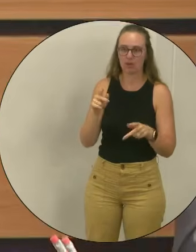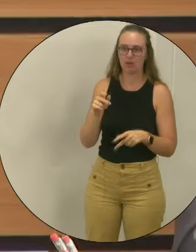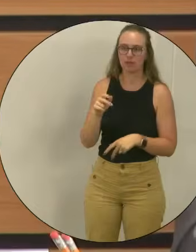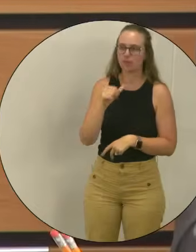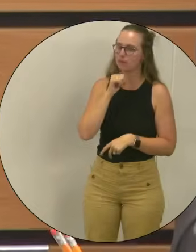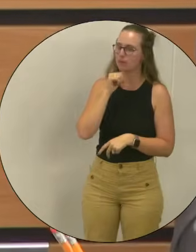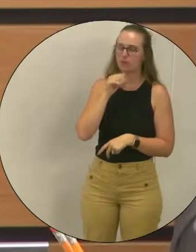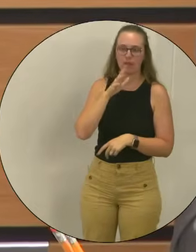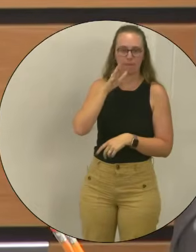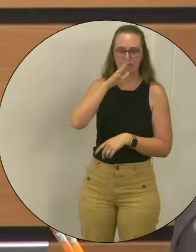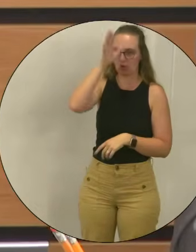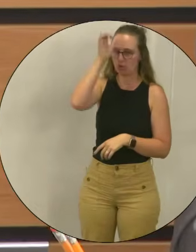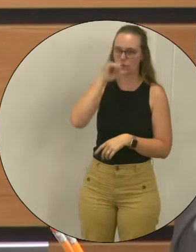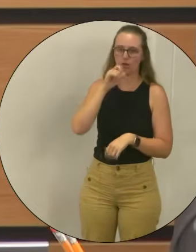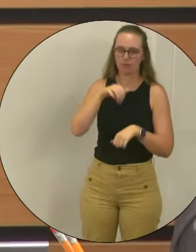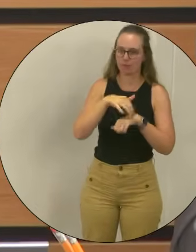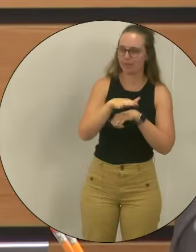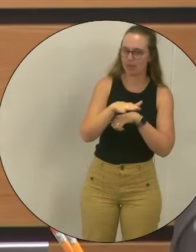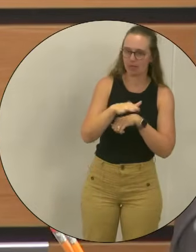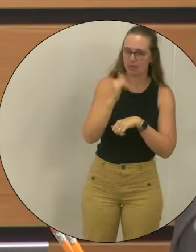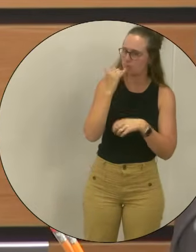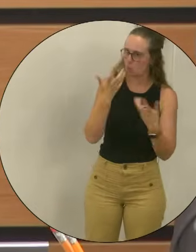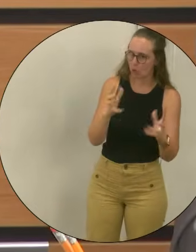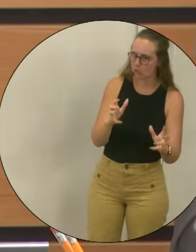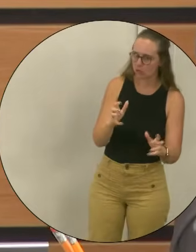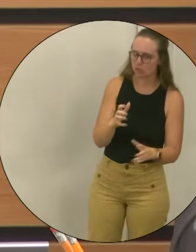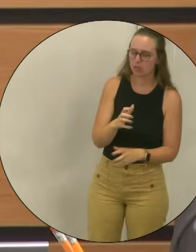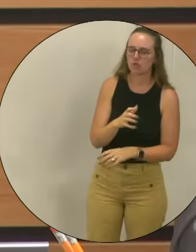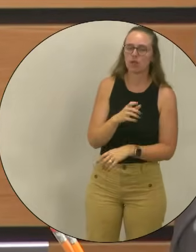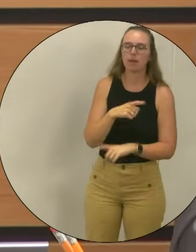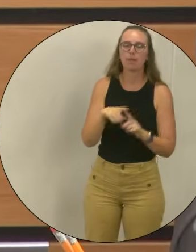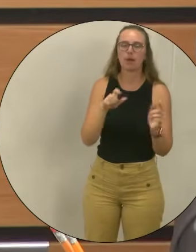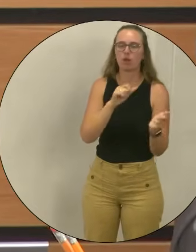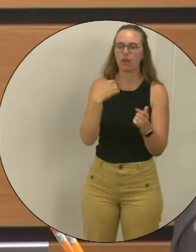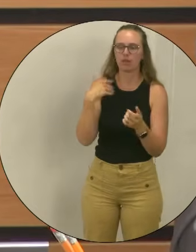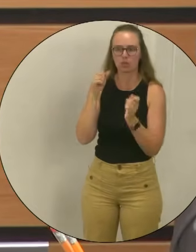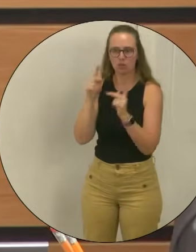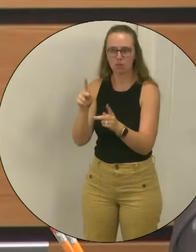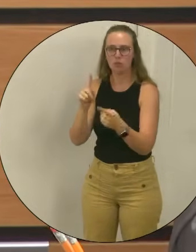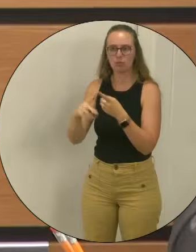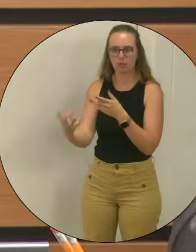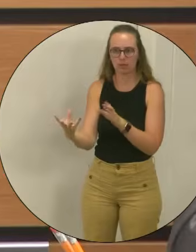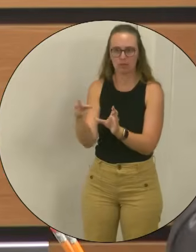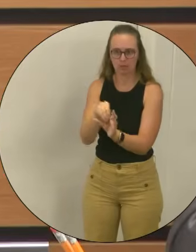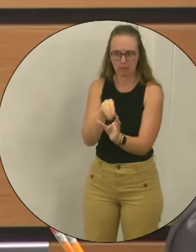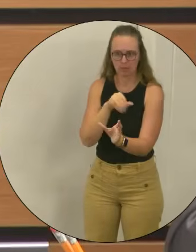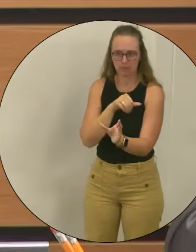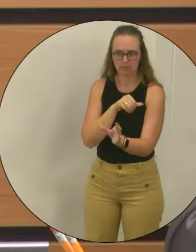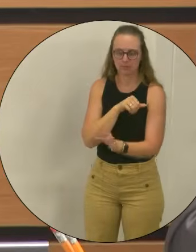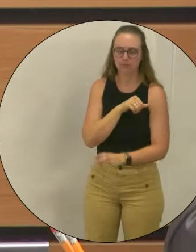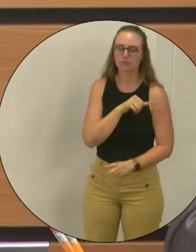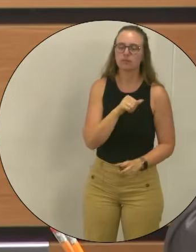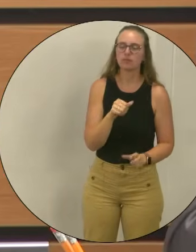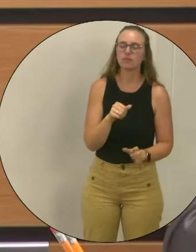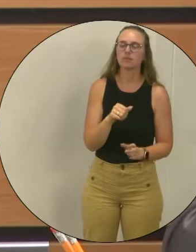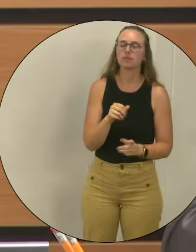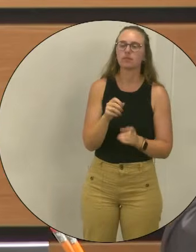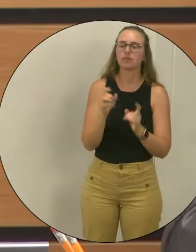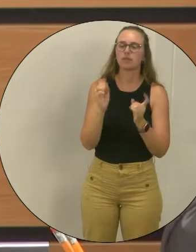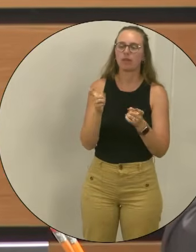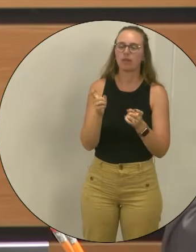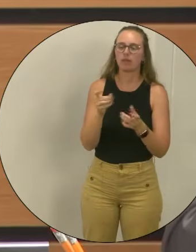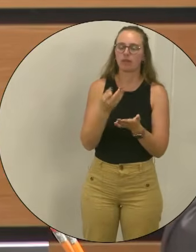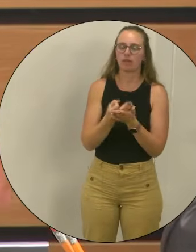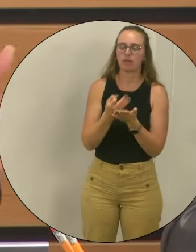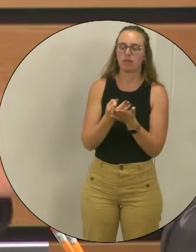have to send their child to pre-K if they don't want to, but they all have the opportunity to participate. Given the